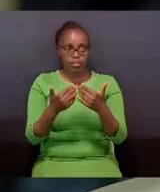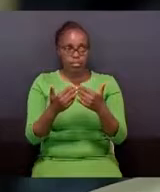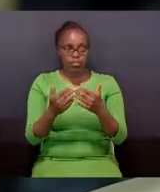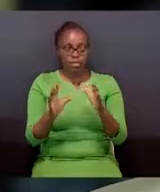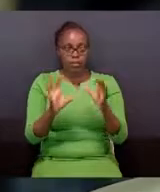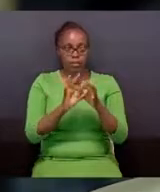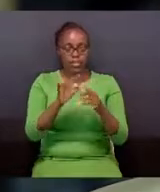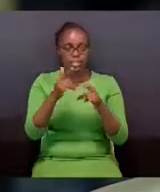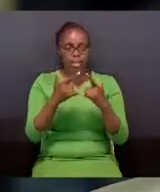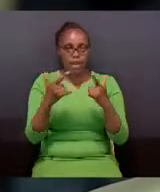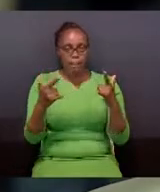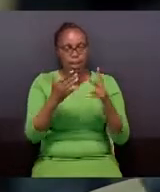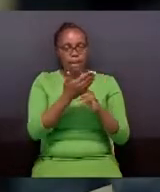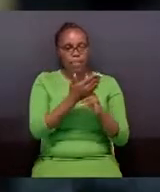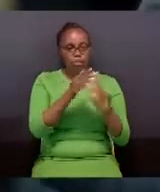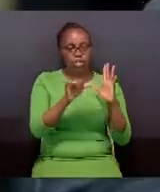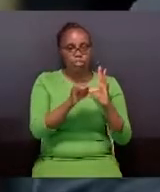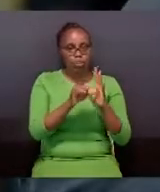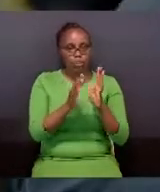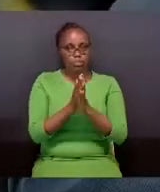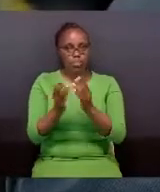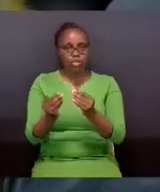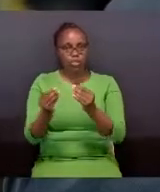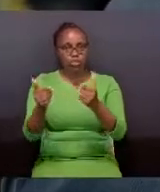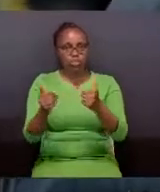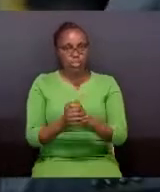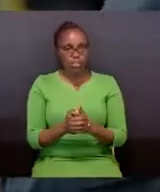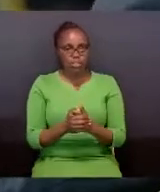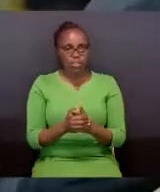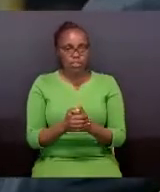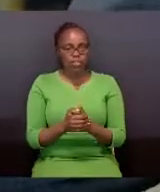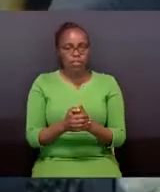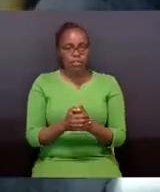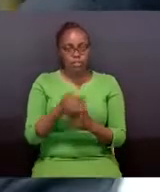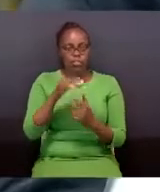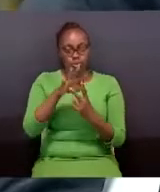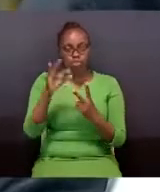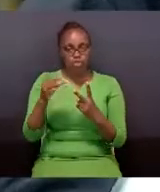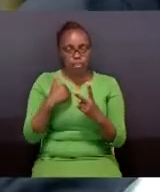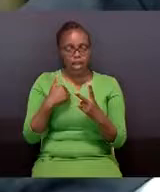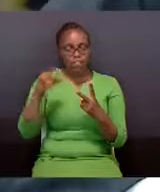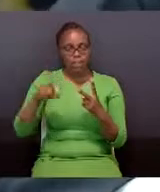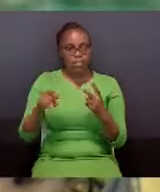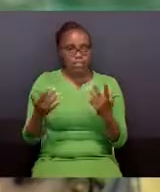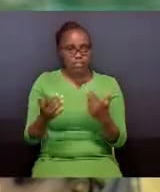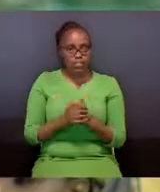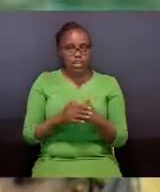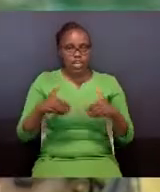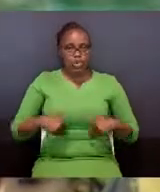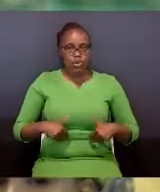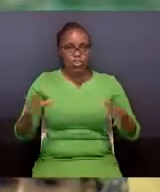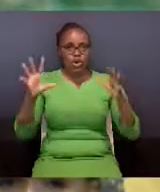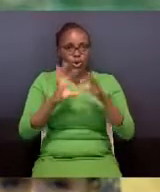bridges this gap between problems and solutions. So you make the choice. Yeah. Youth